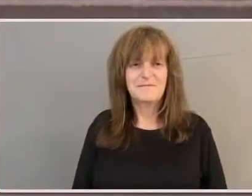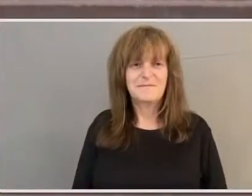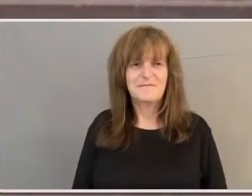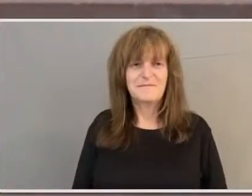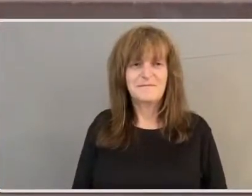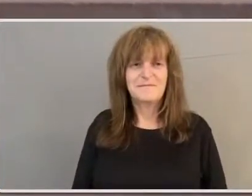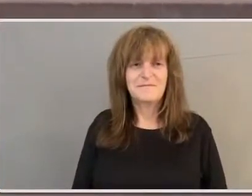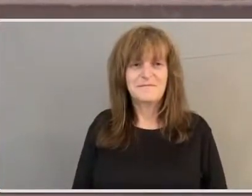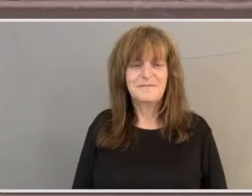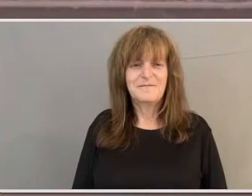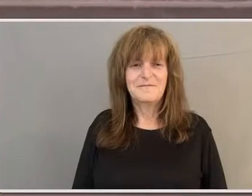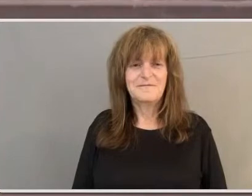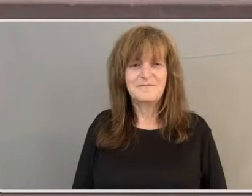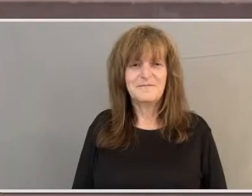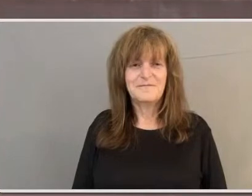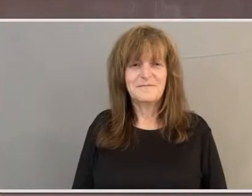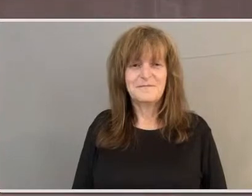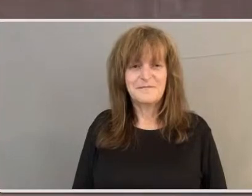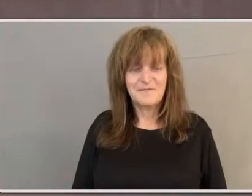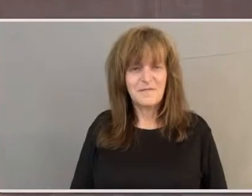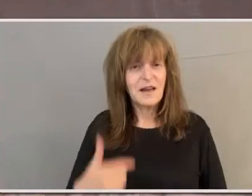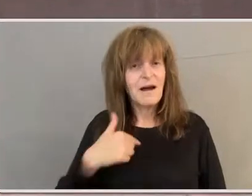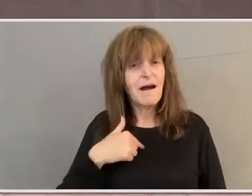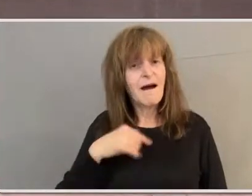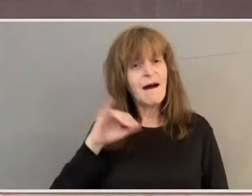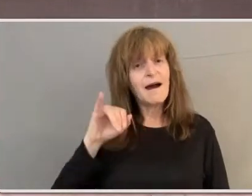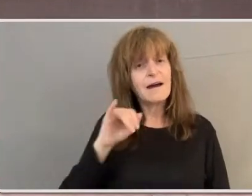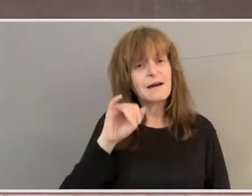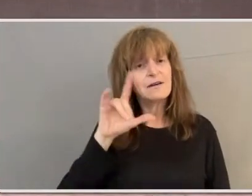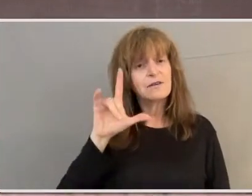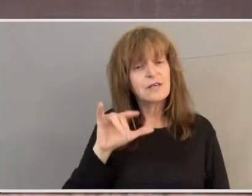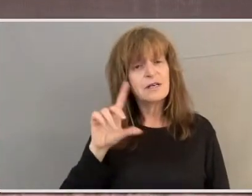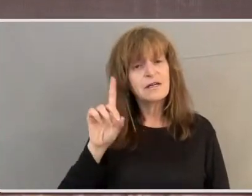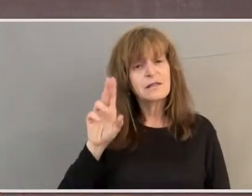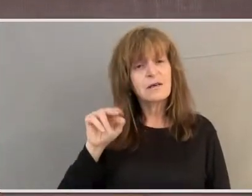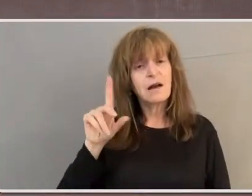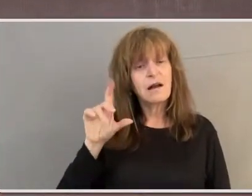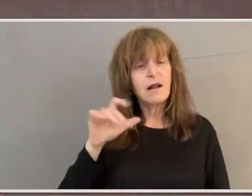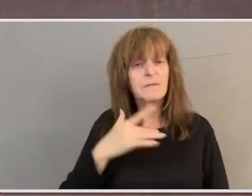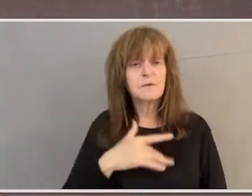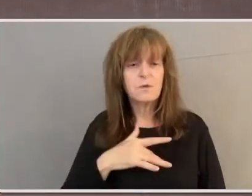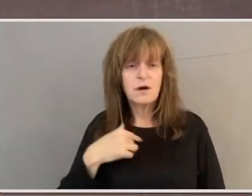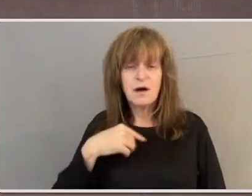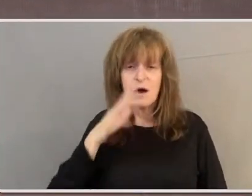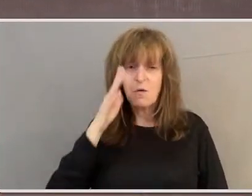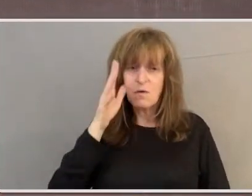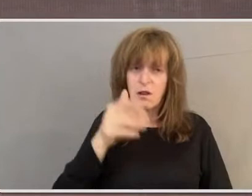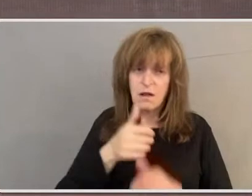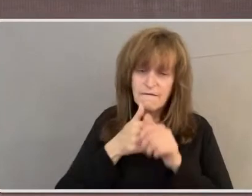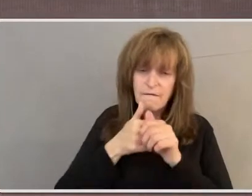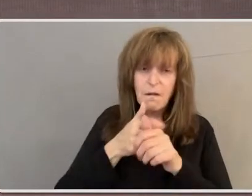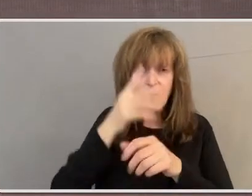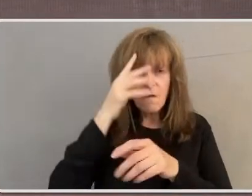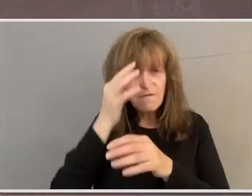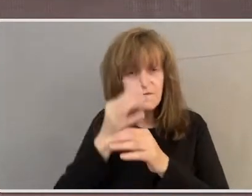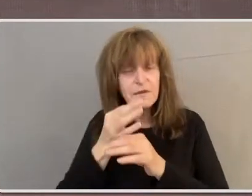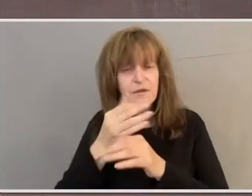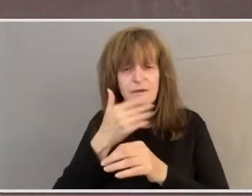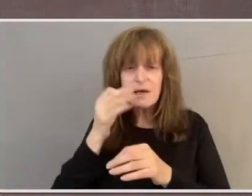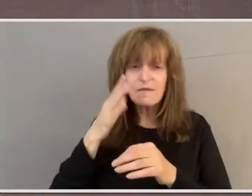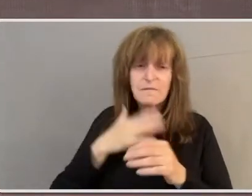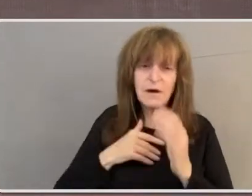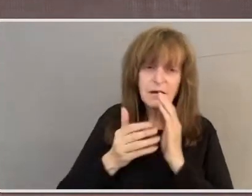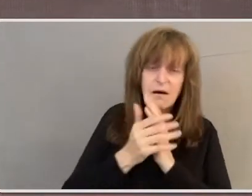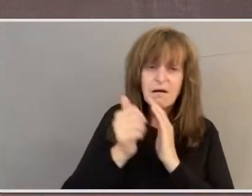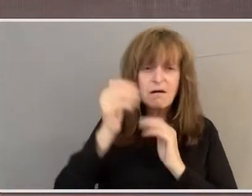I, Jill Dunlop, swear that I will duly and faithfully, and to the best of my skill and knowledge, execute the powers and trusts reposed in me